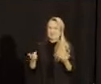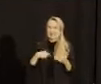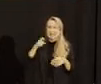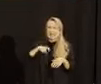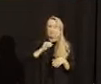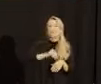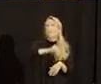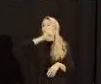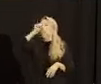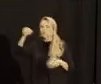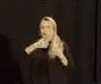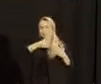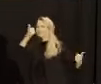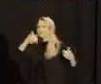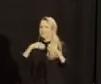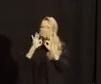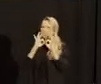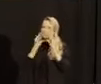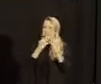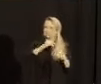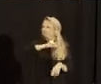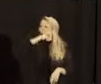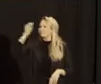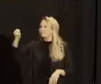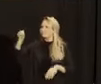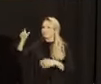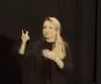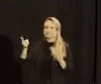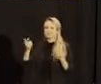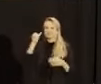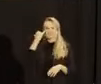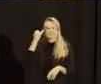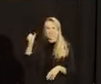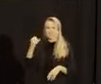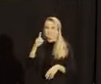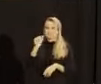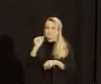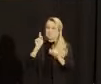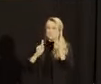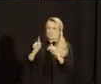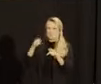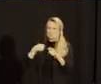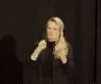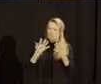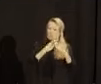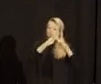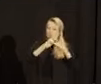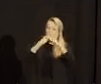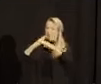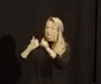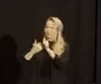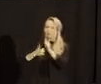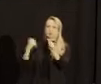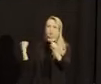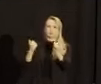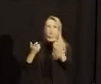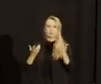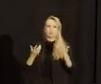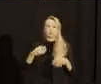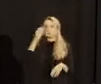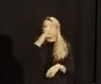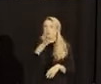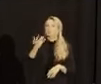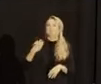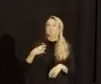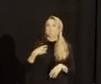don't. At AAPD, we run now 2 different internships for